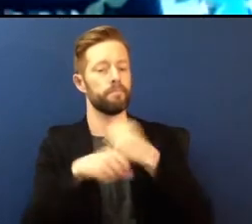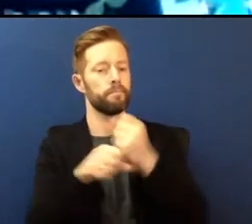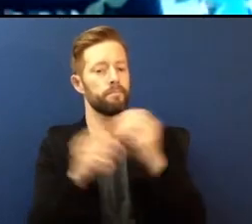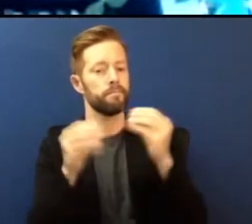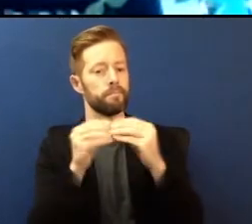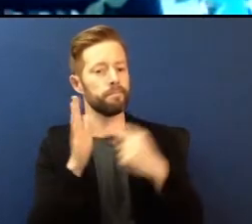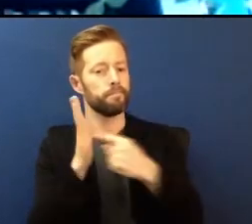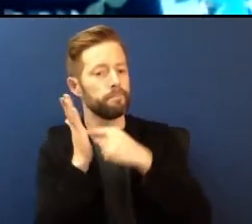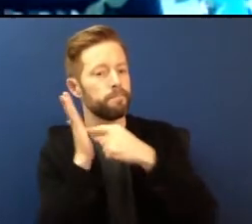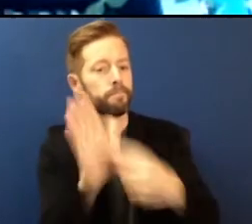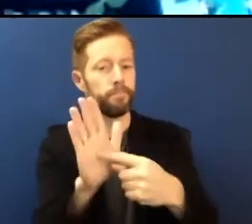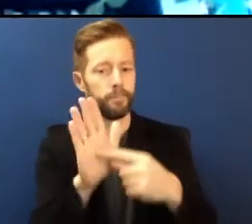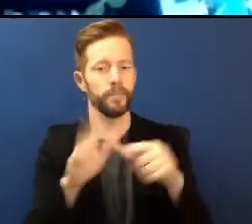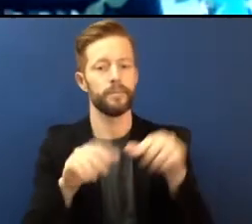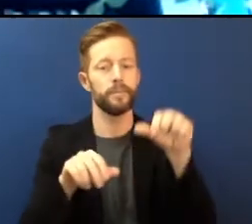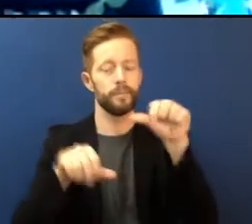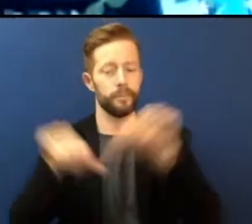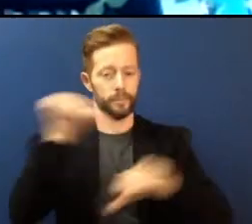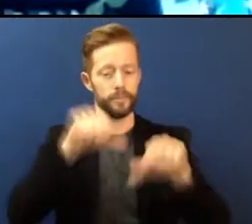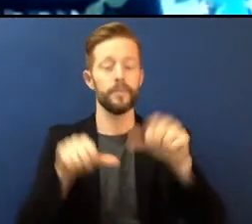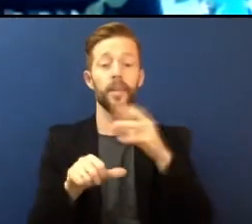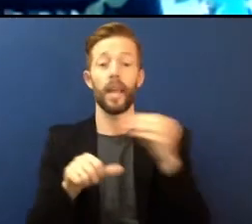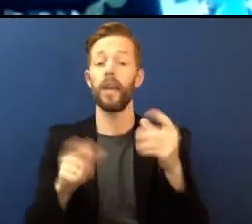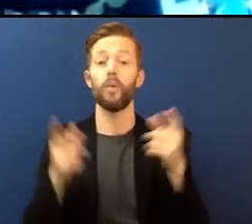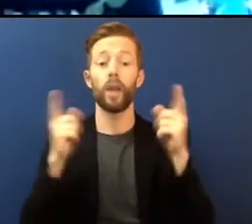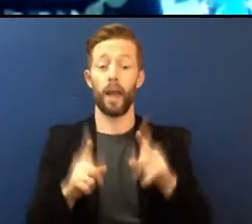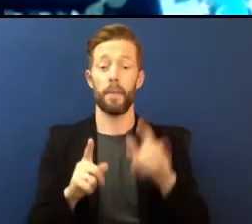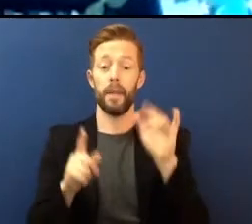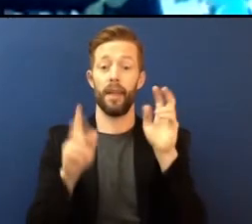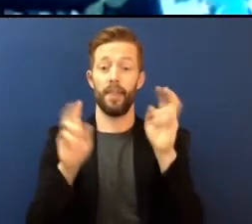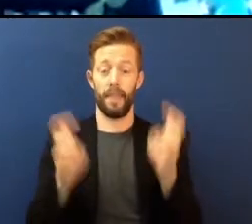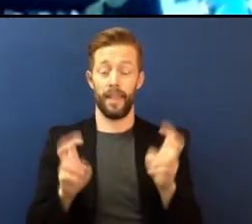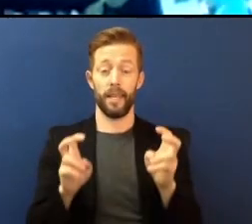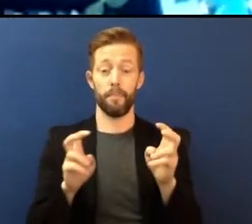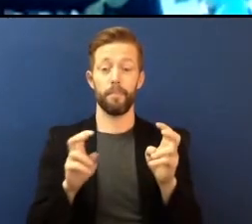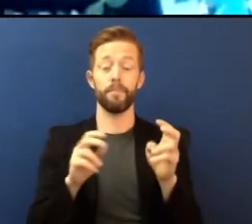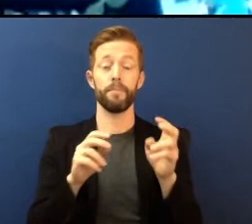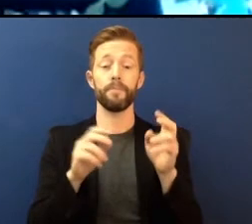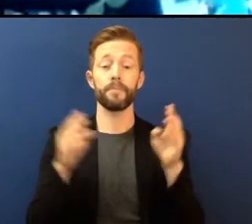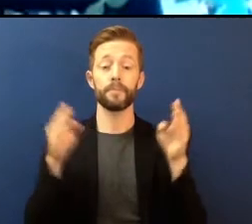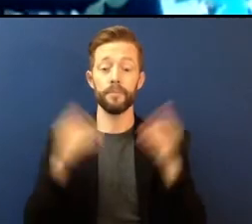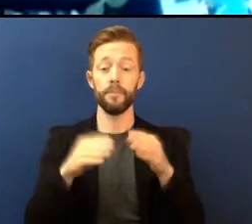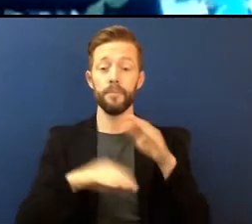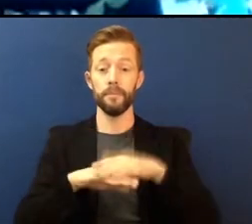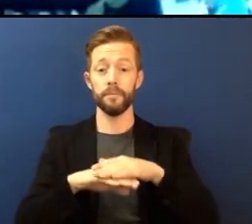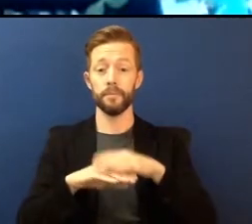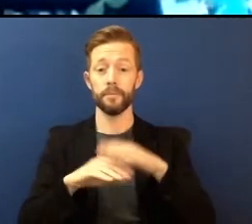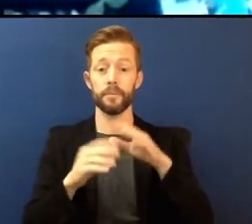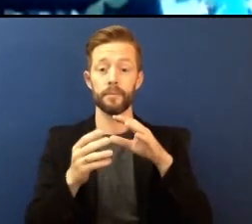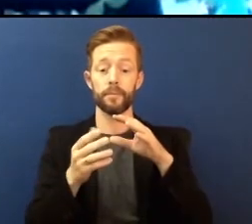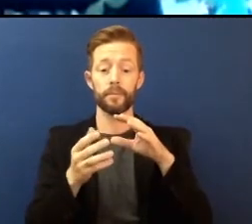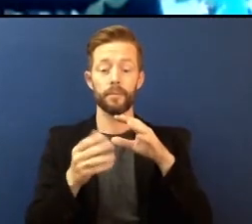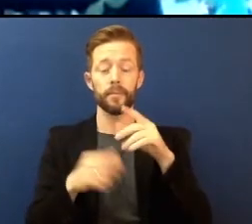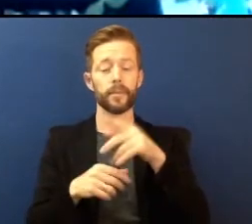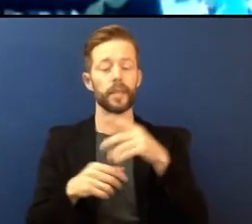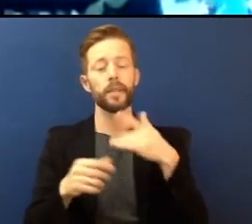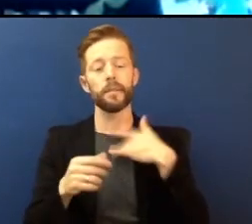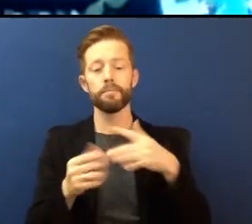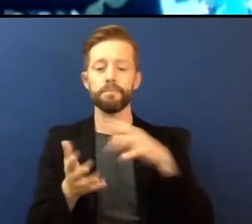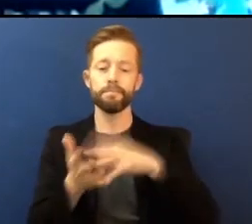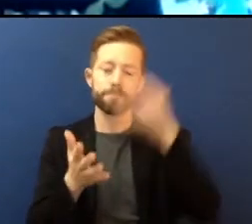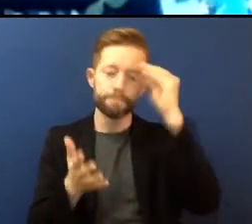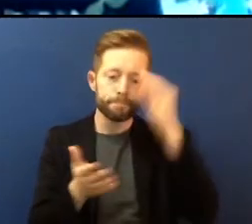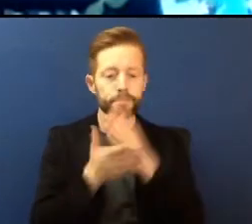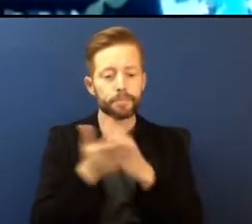science more visible. And then typically what ends up happening is a theme focuses on often sort